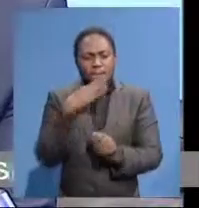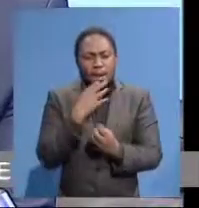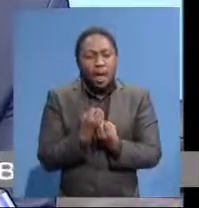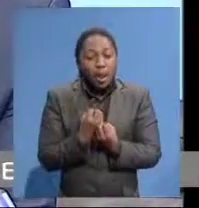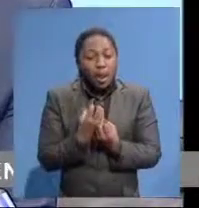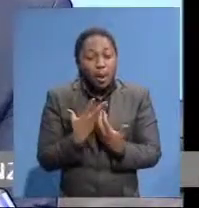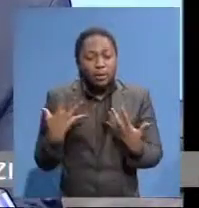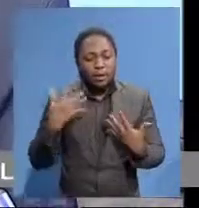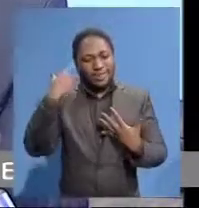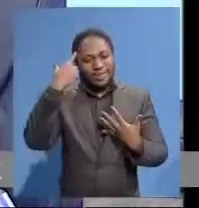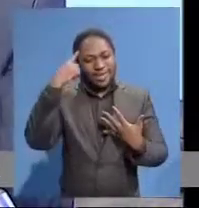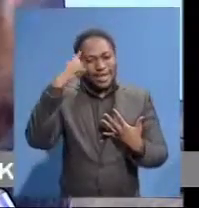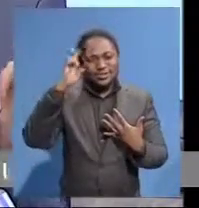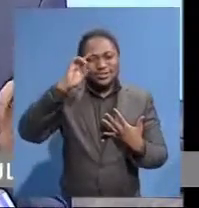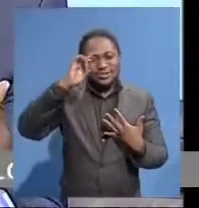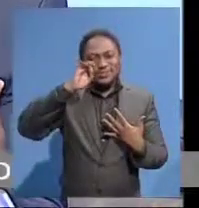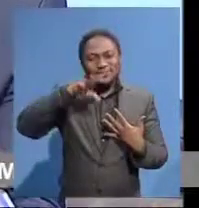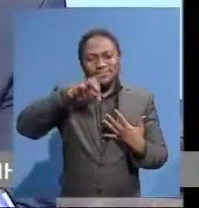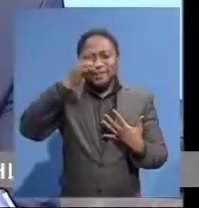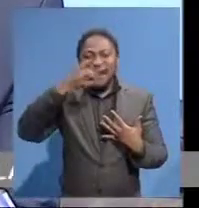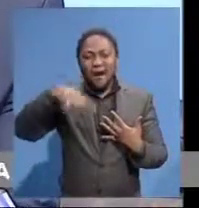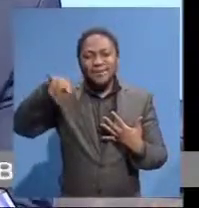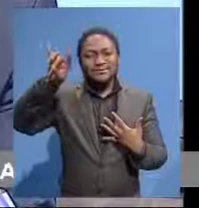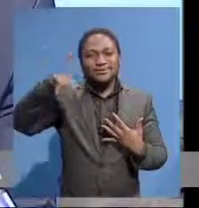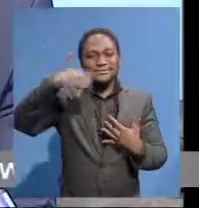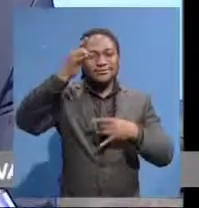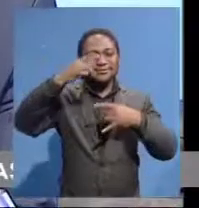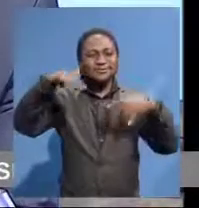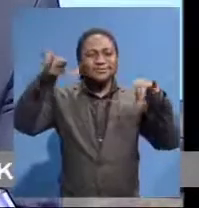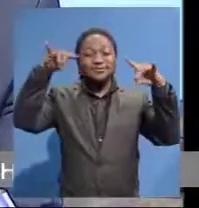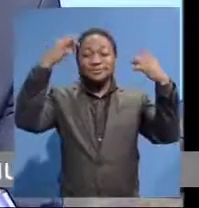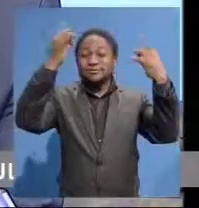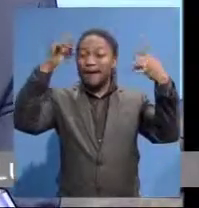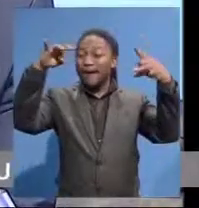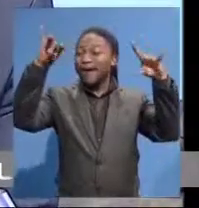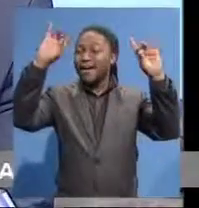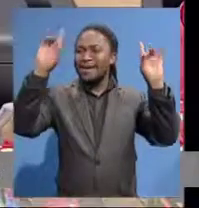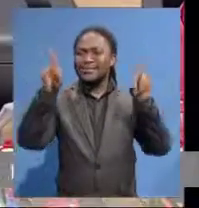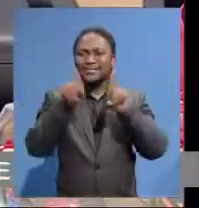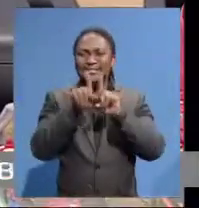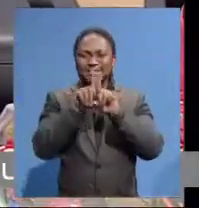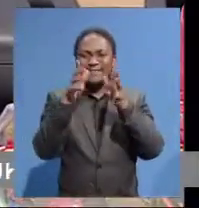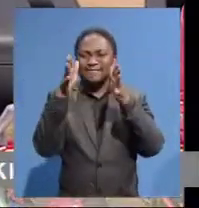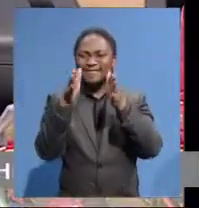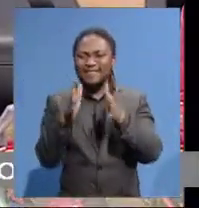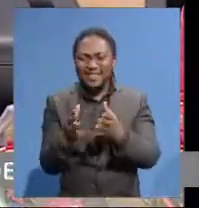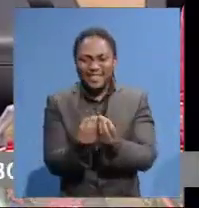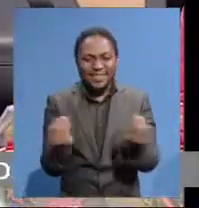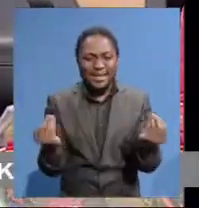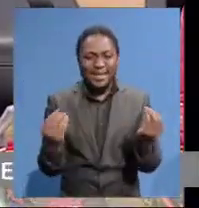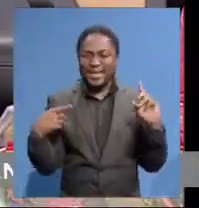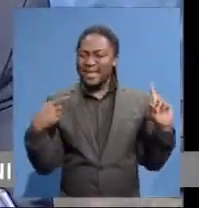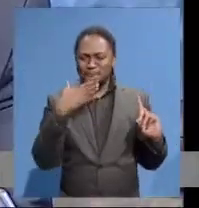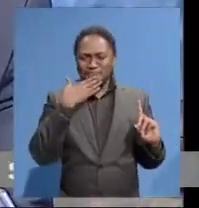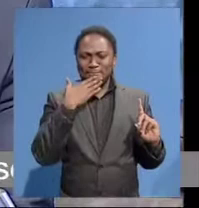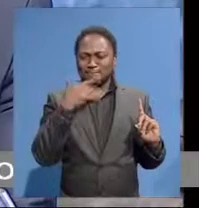little stars making this big galaxy of human race. For him, kids meant everything. And you